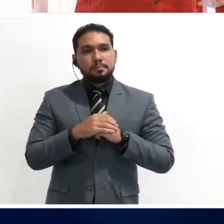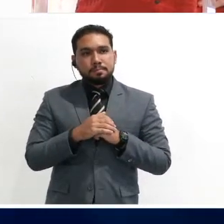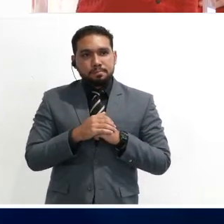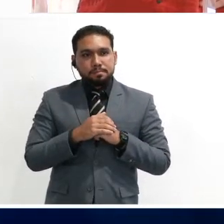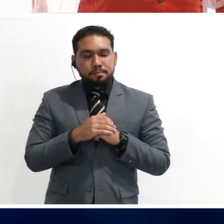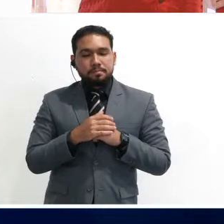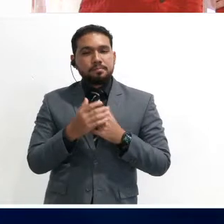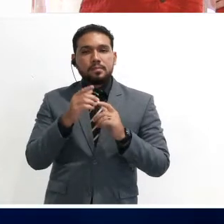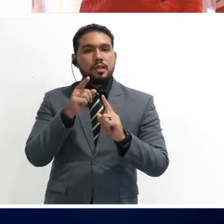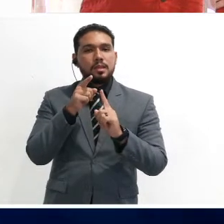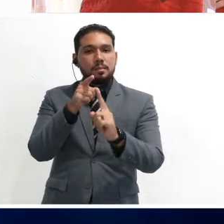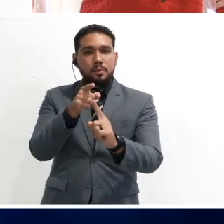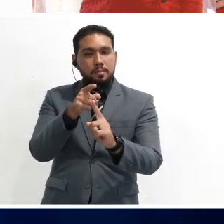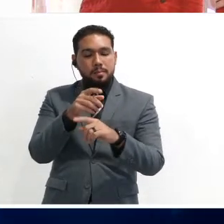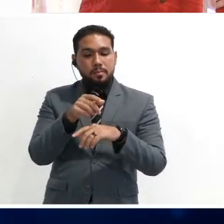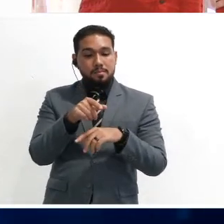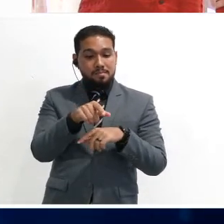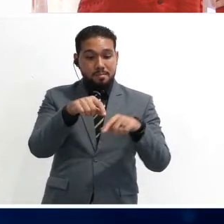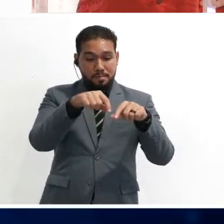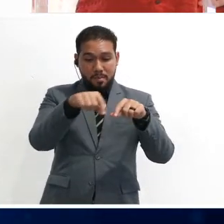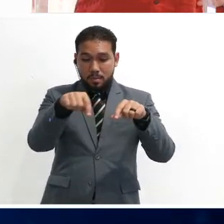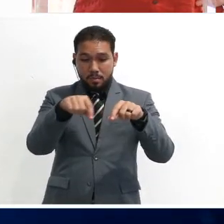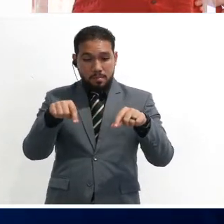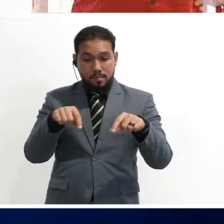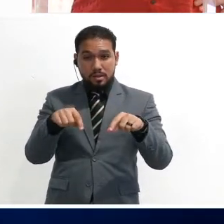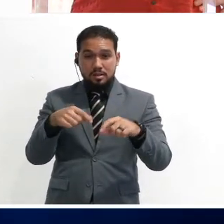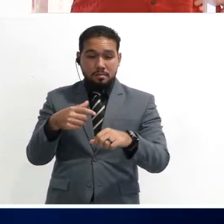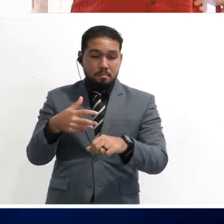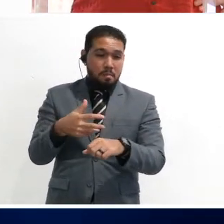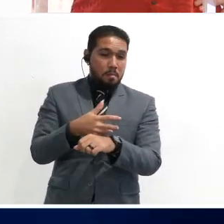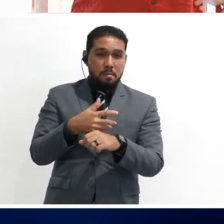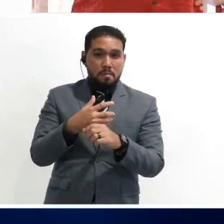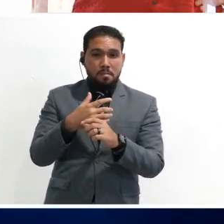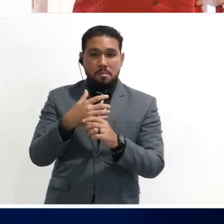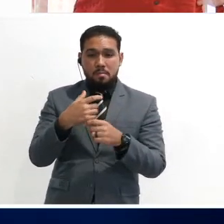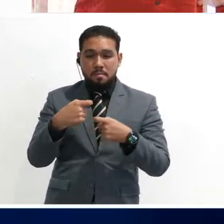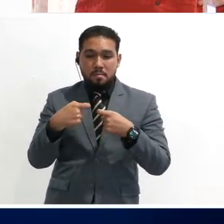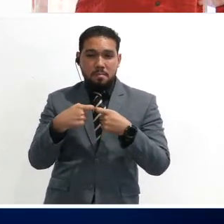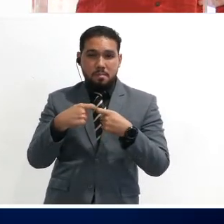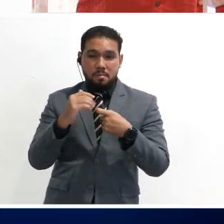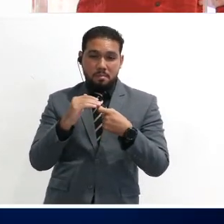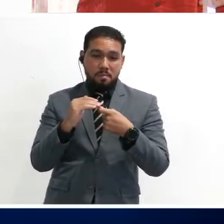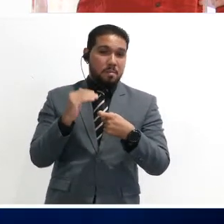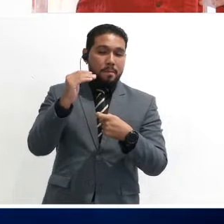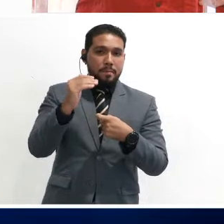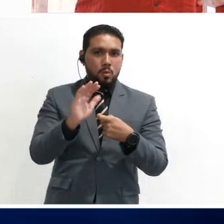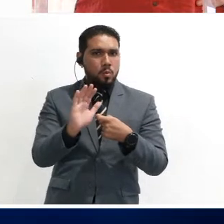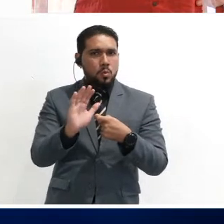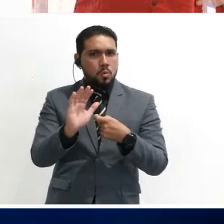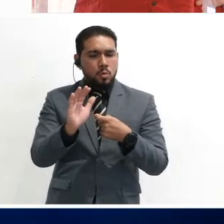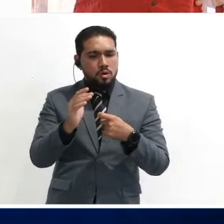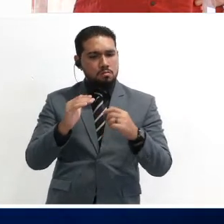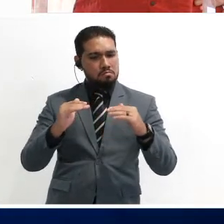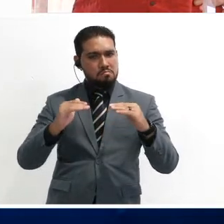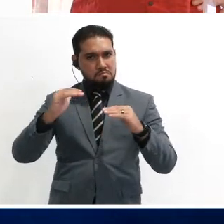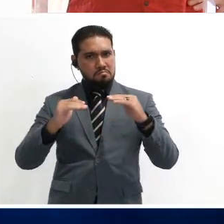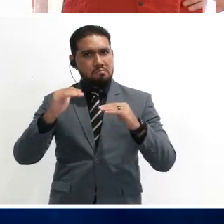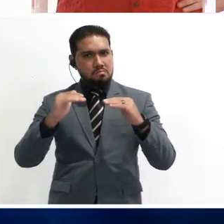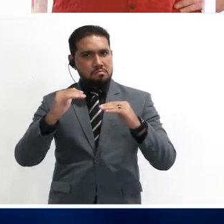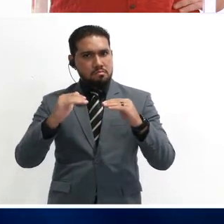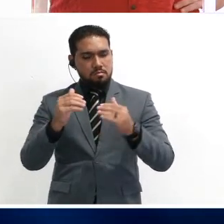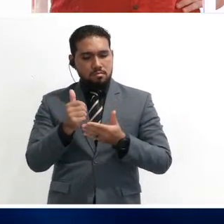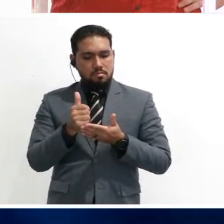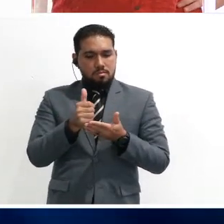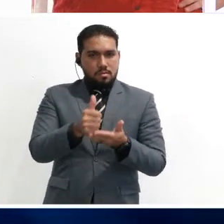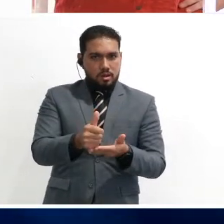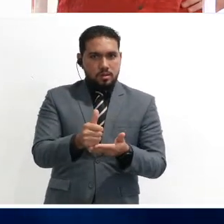40 leads, and we say, okay, you can put it in a 40 lead quad flat pack, no problem,